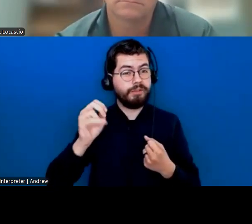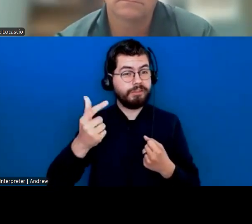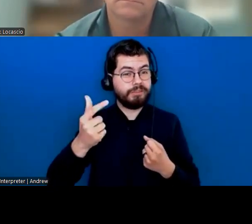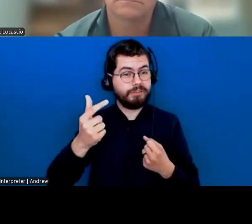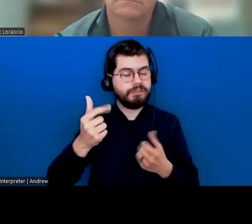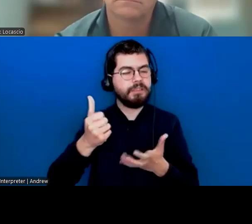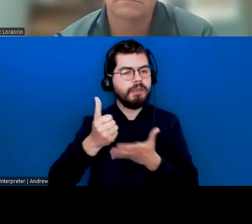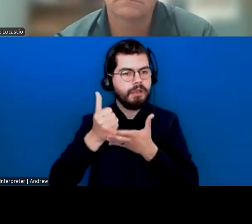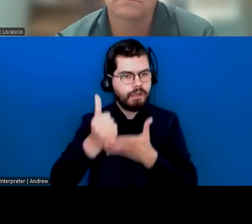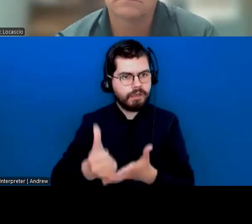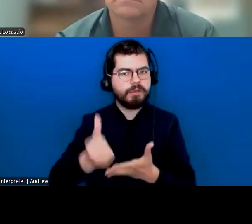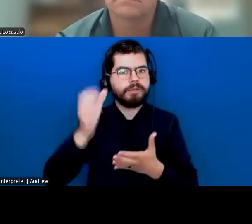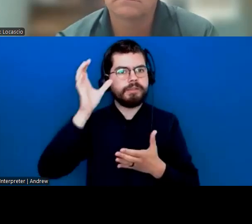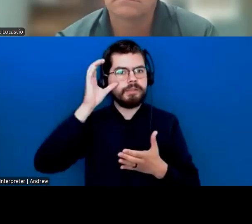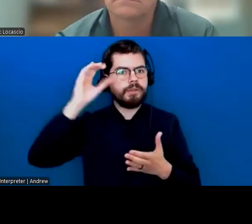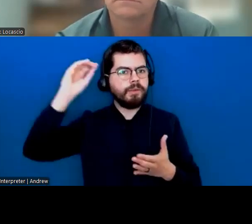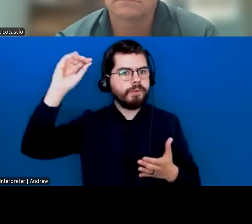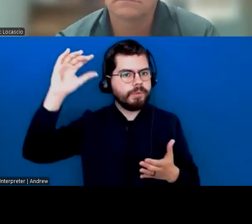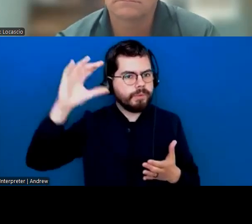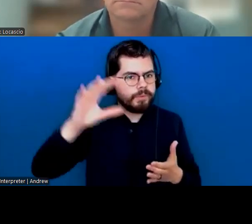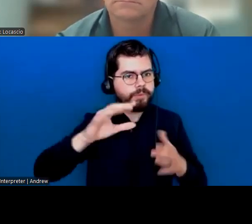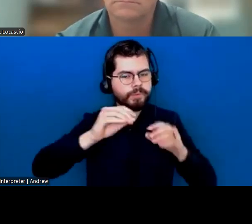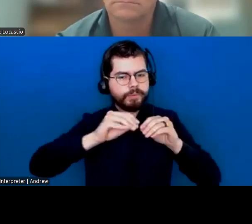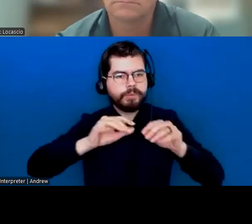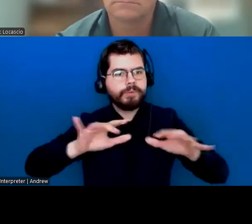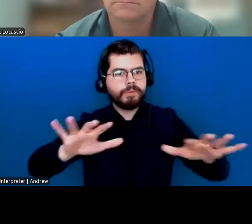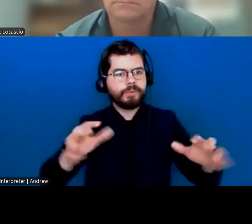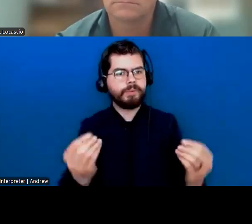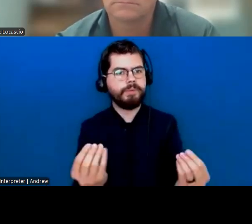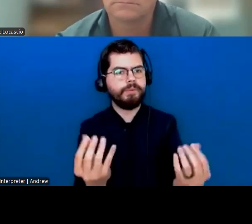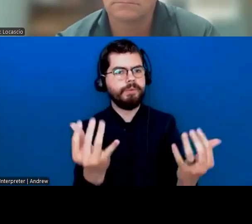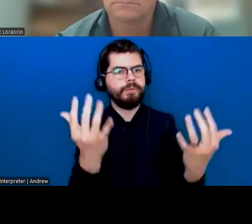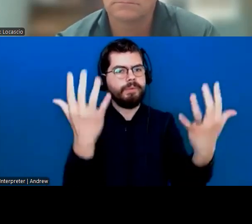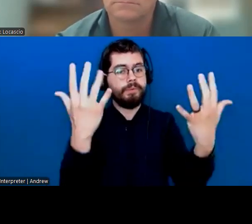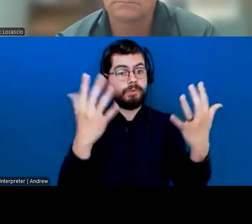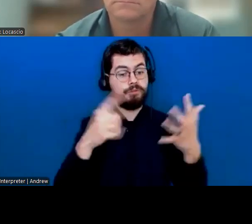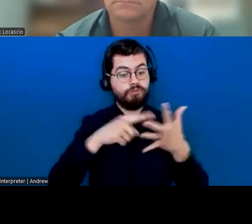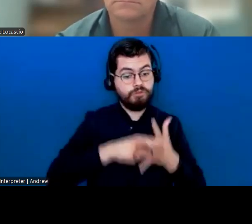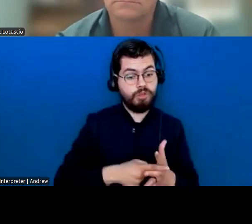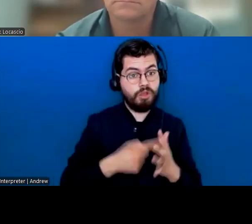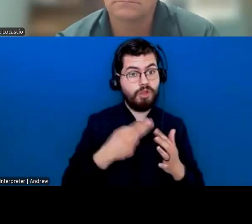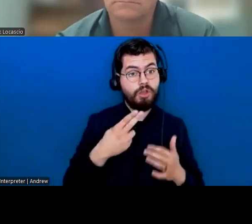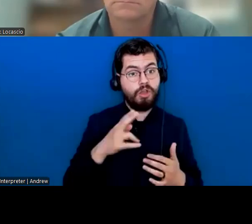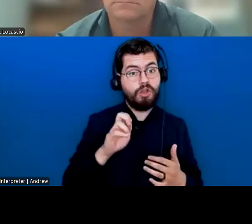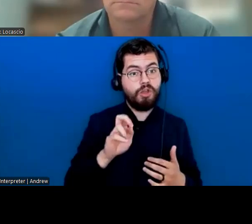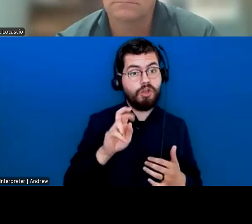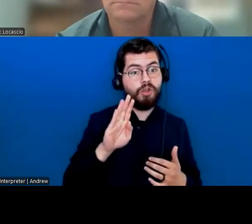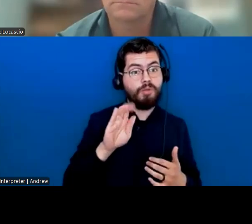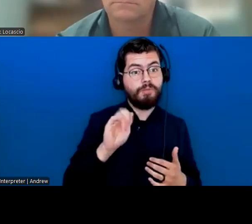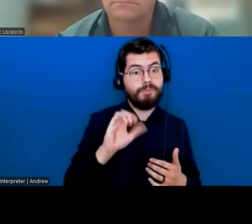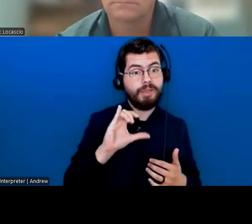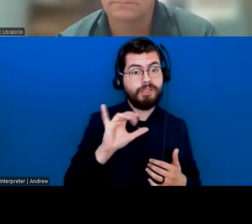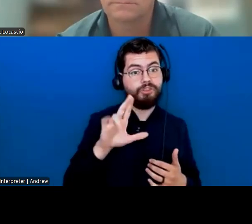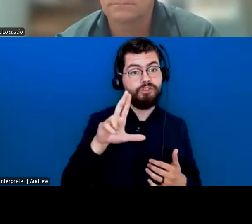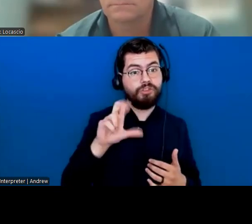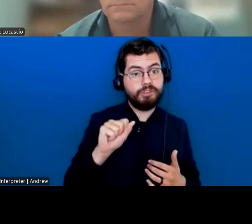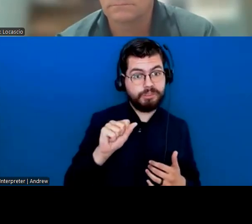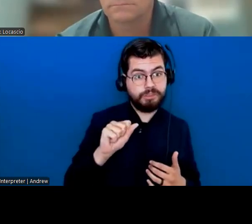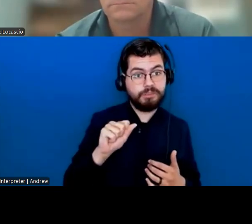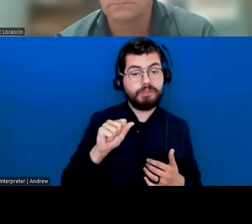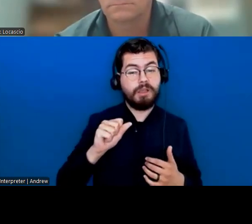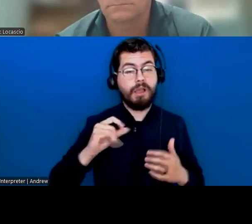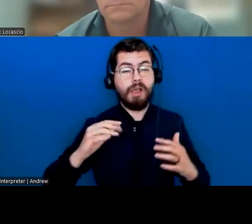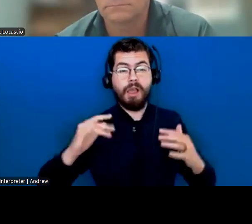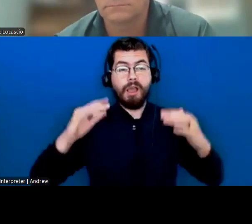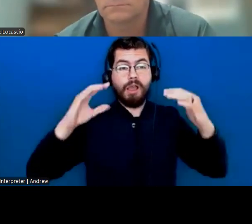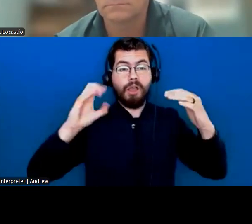stimulate the vegetation we are seeking, from herbaceous all the way up to the shade intolerant regeneration of oaks and